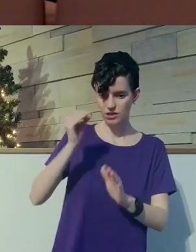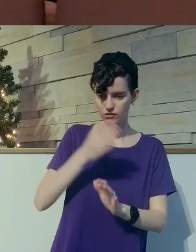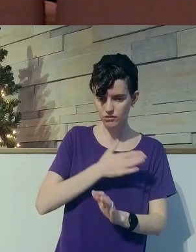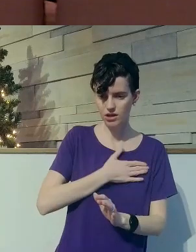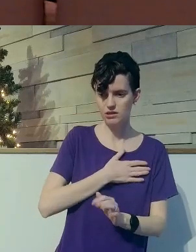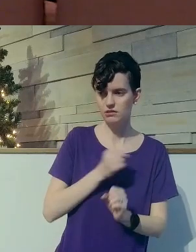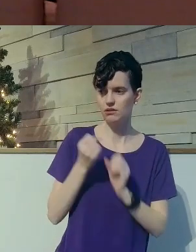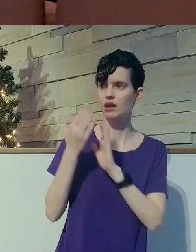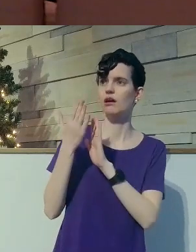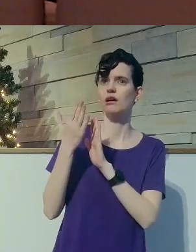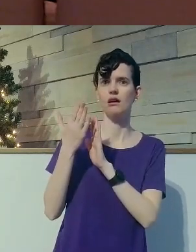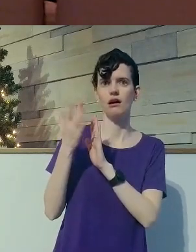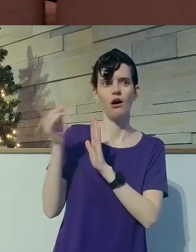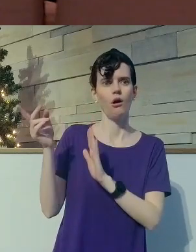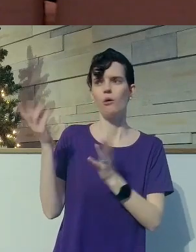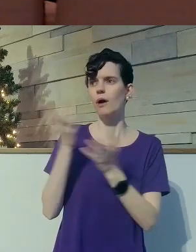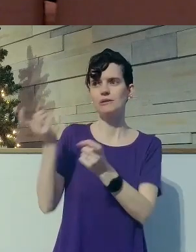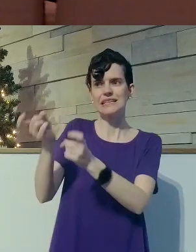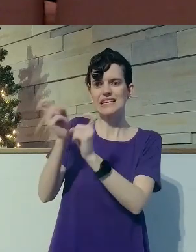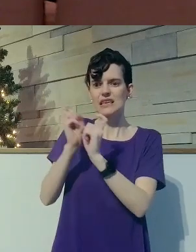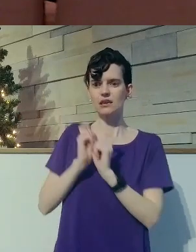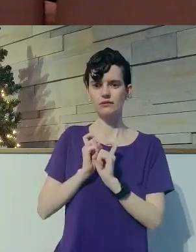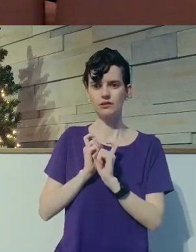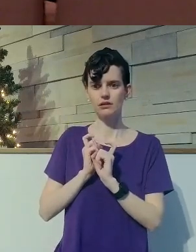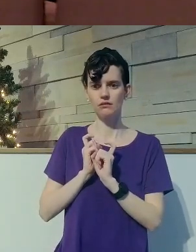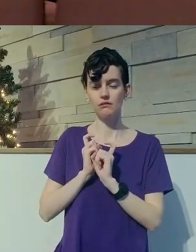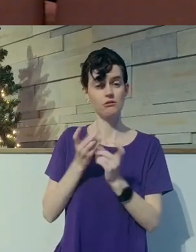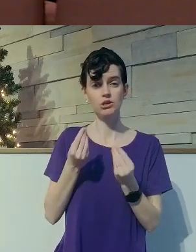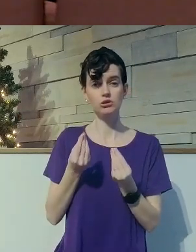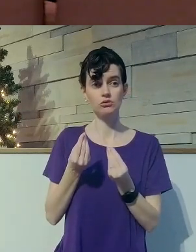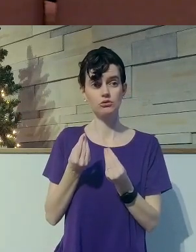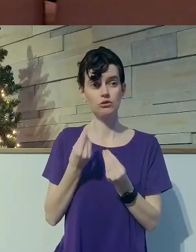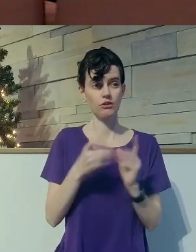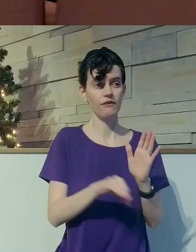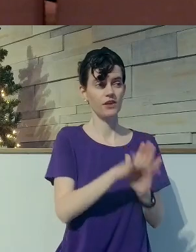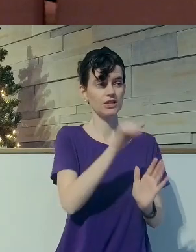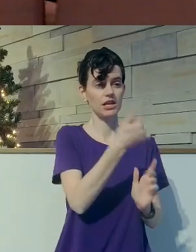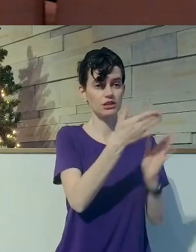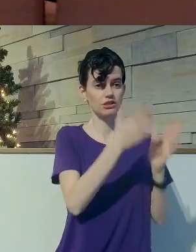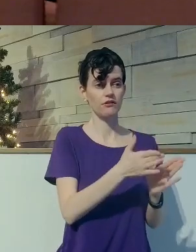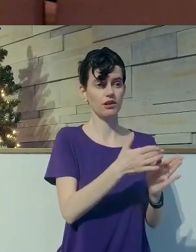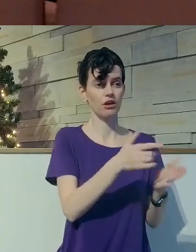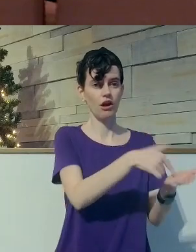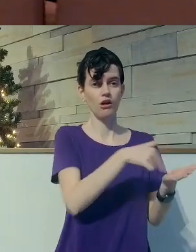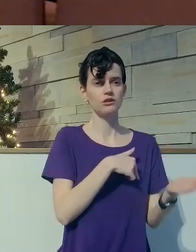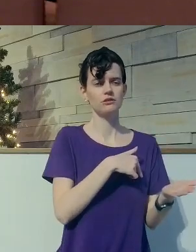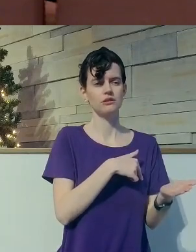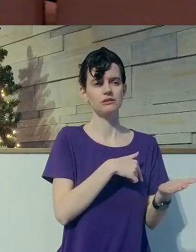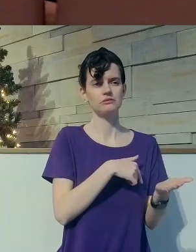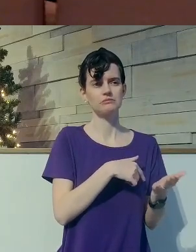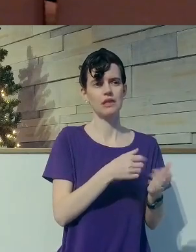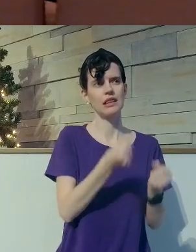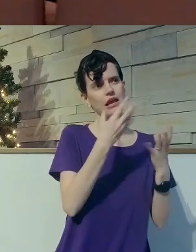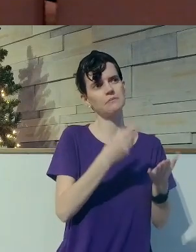this magnanimous gift and generosity? He goes and he finds a servant who owes him a sizable